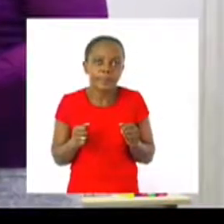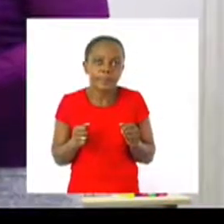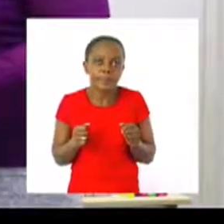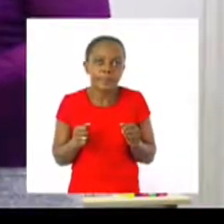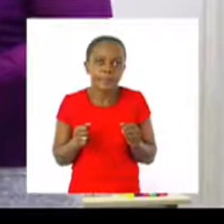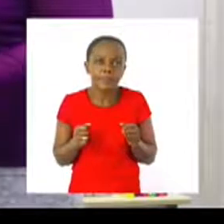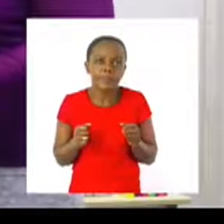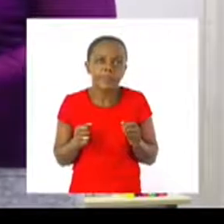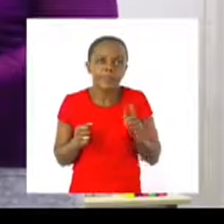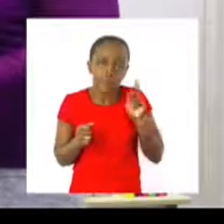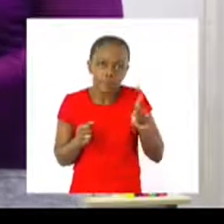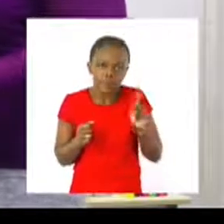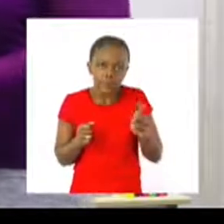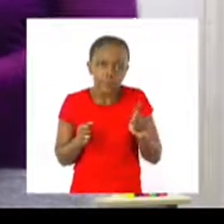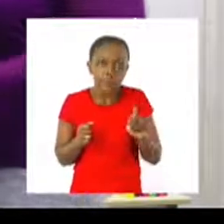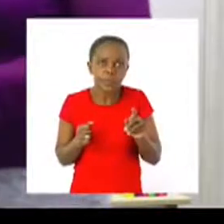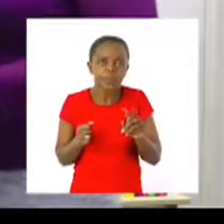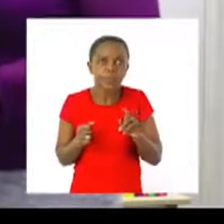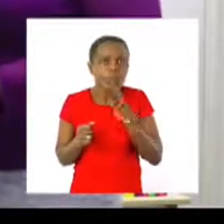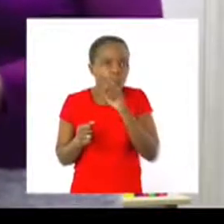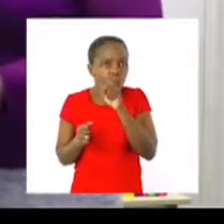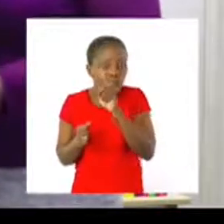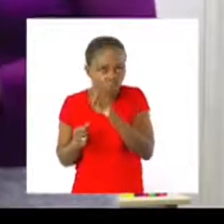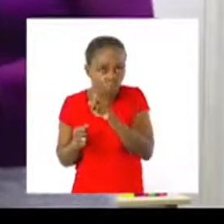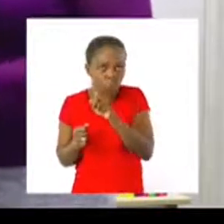After that, can you also look for